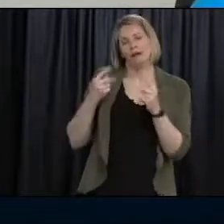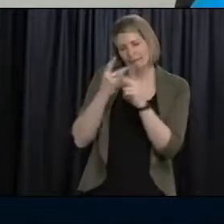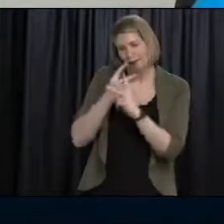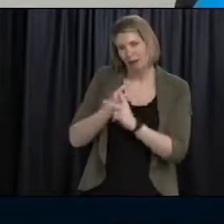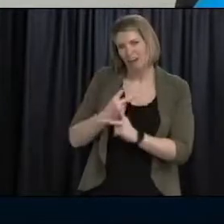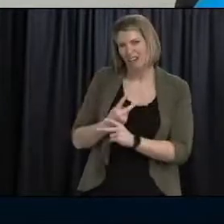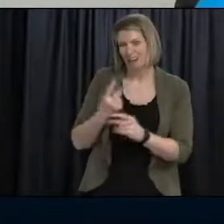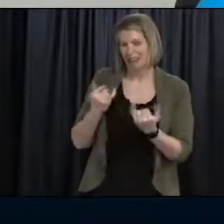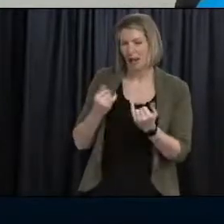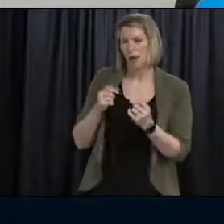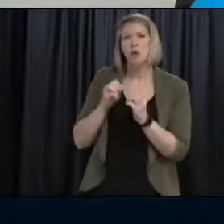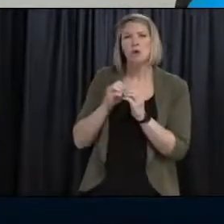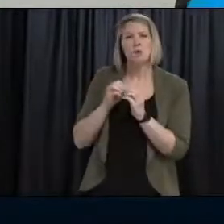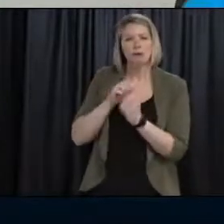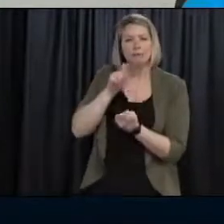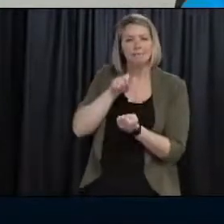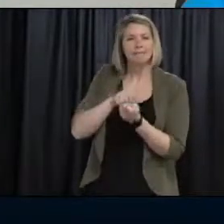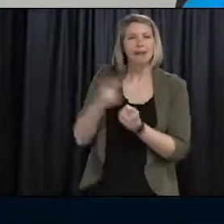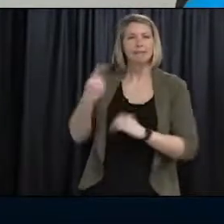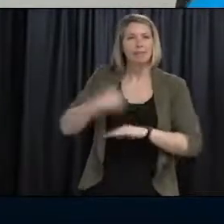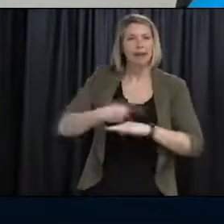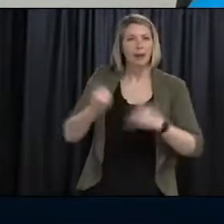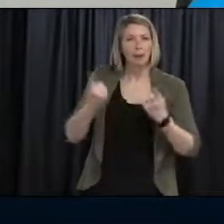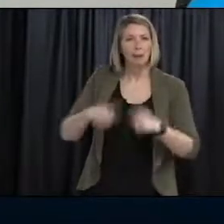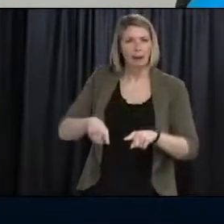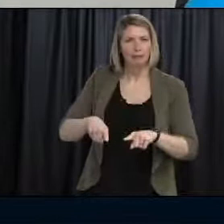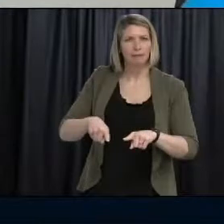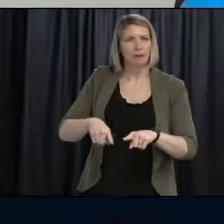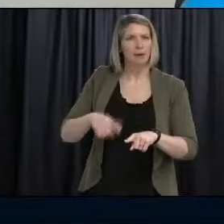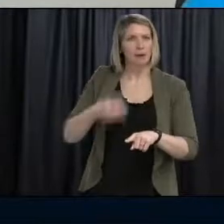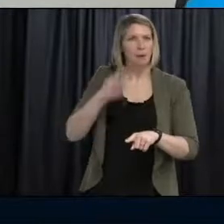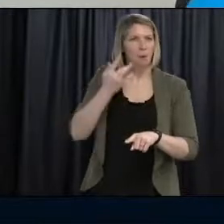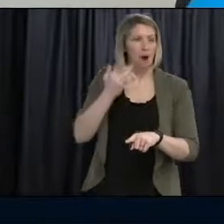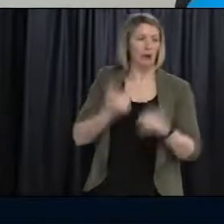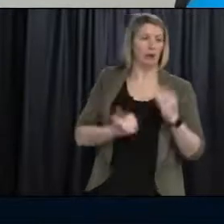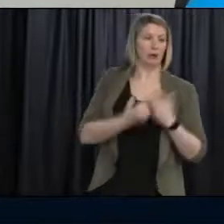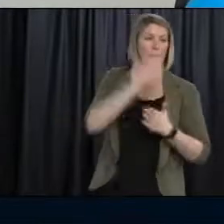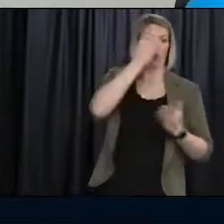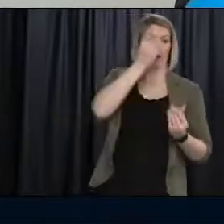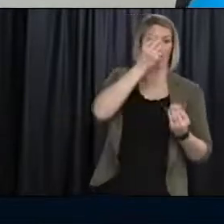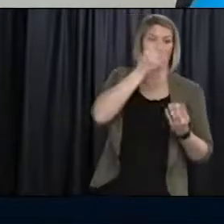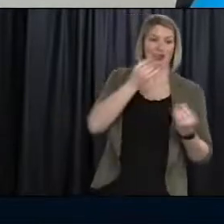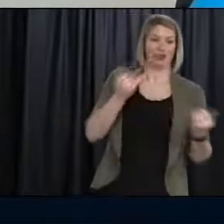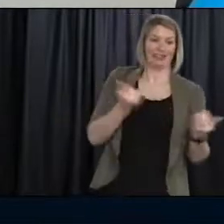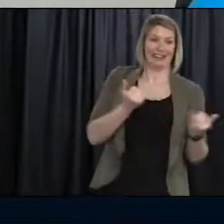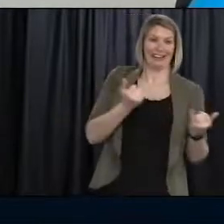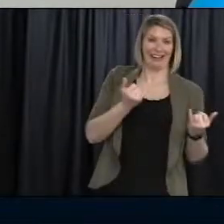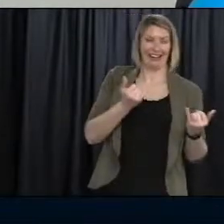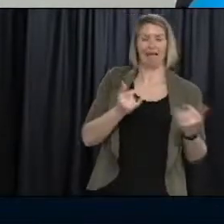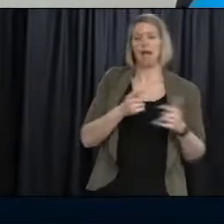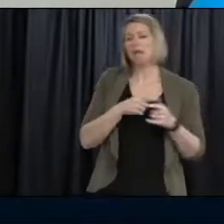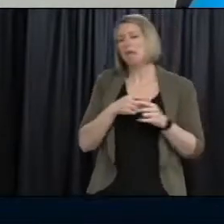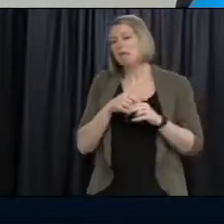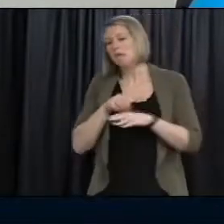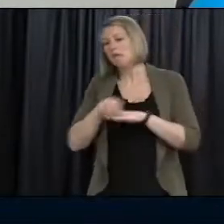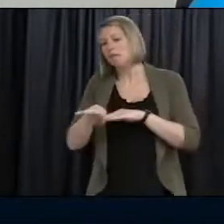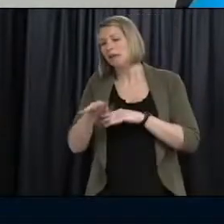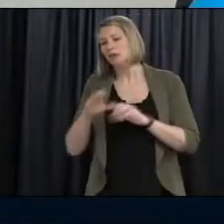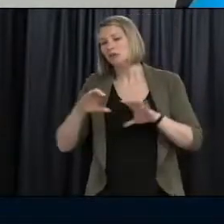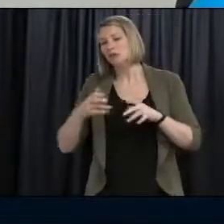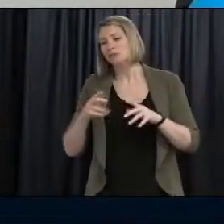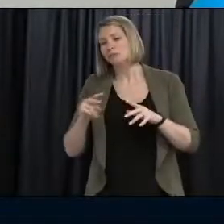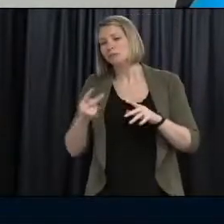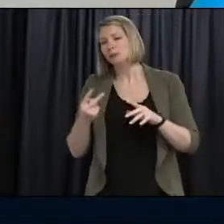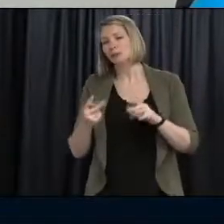more accurately. As you can understand, this decision is a couple of hours old at the most, and staff are still working on that.